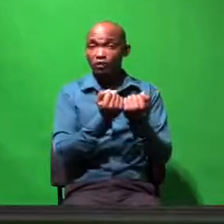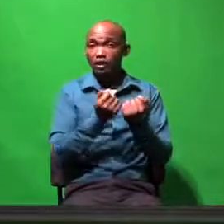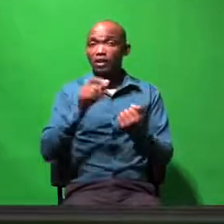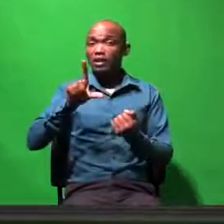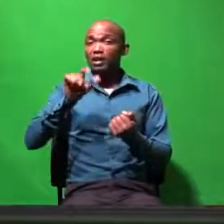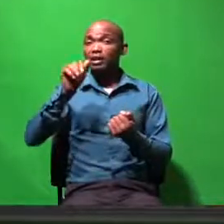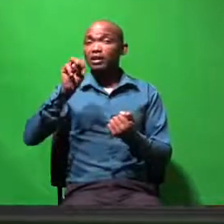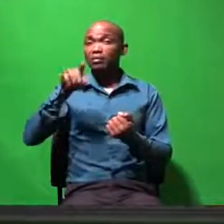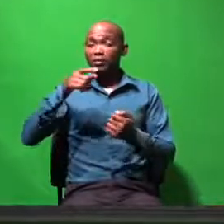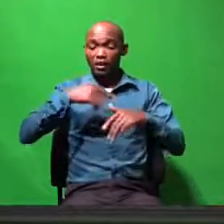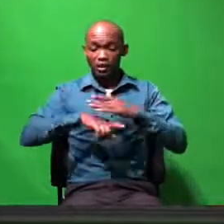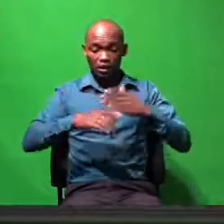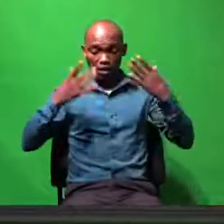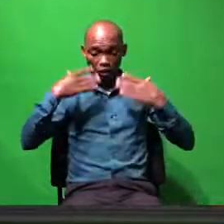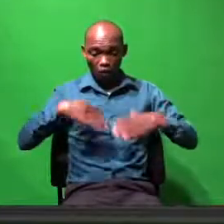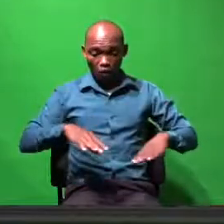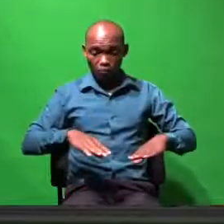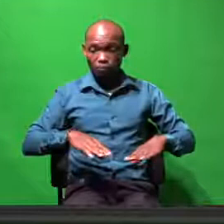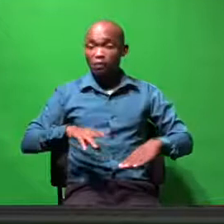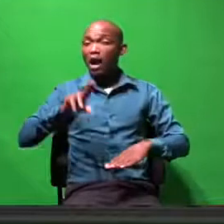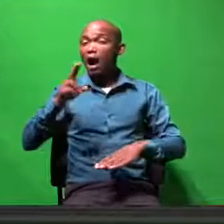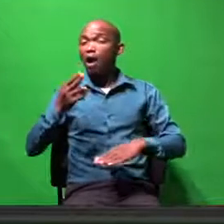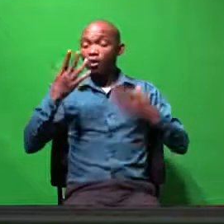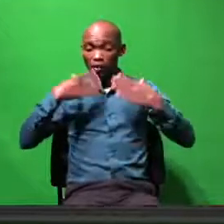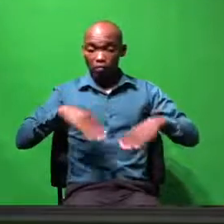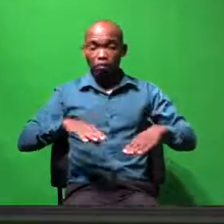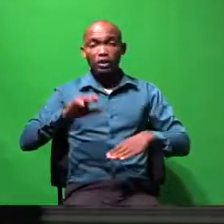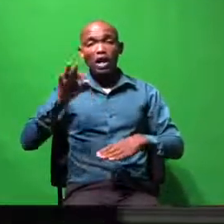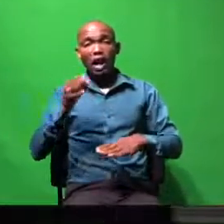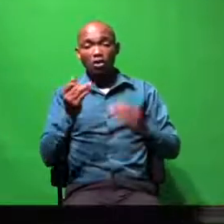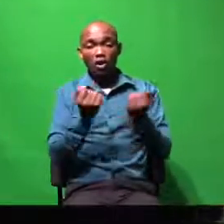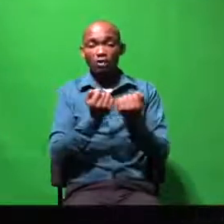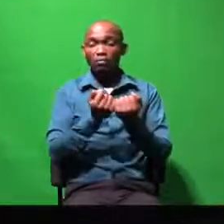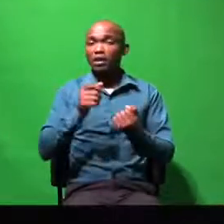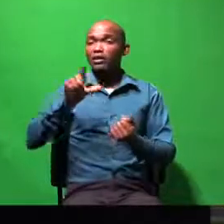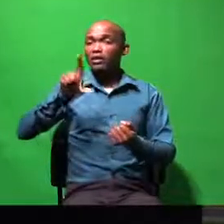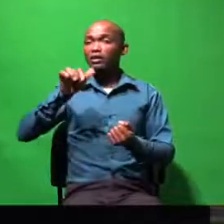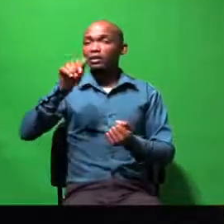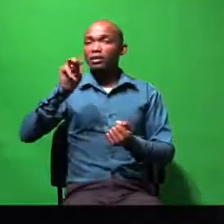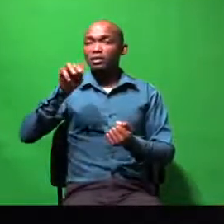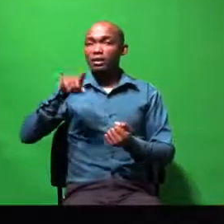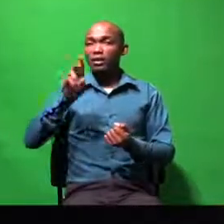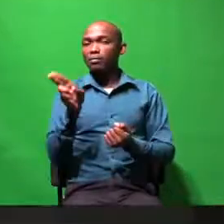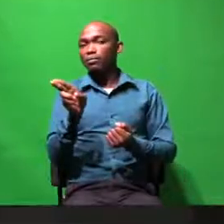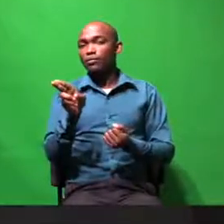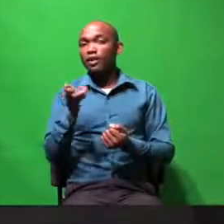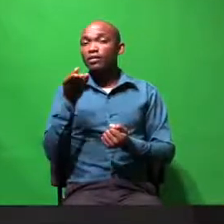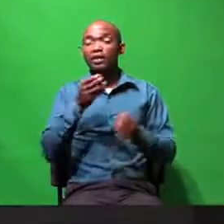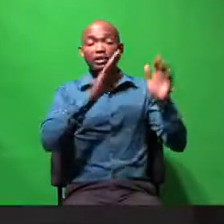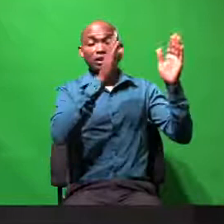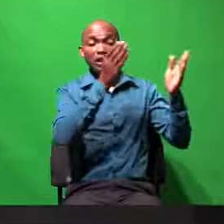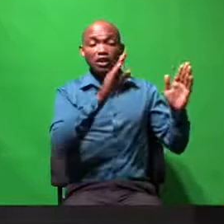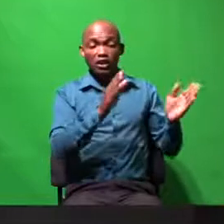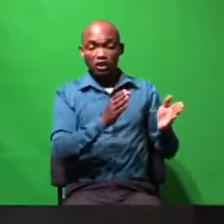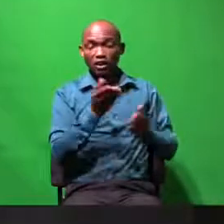body, or our body how can make a lymph. Good. This is the diagram that shows